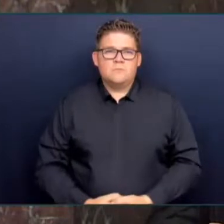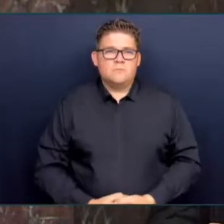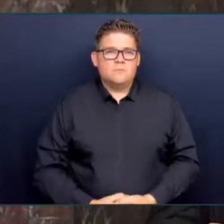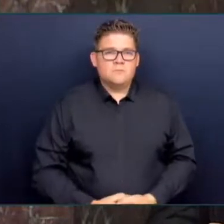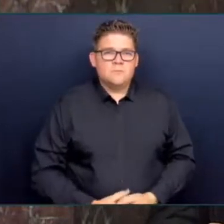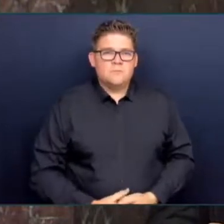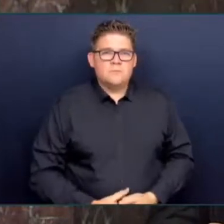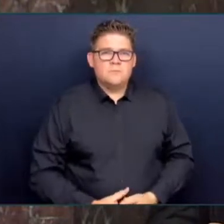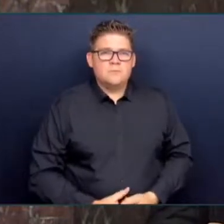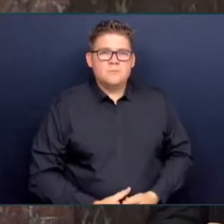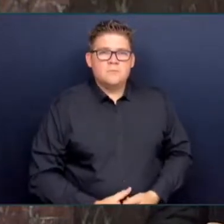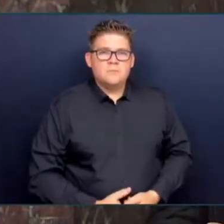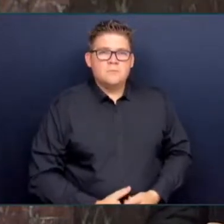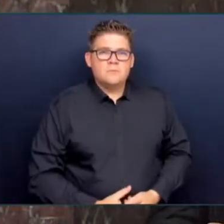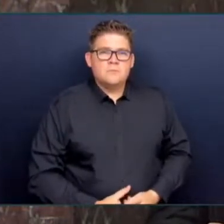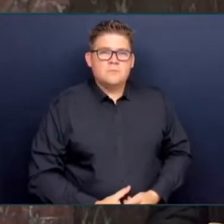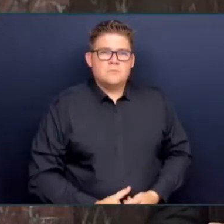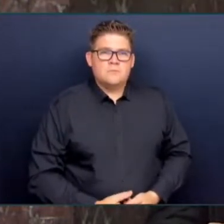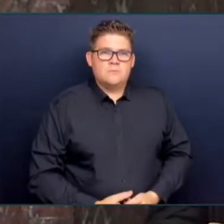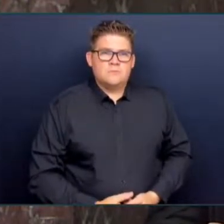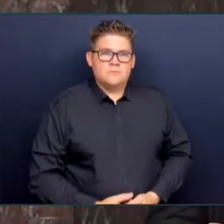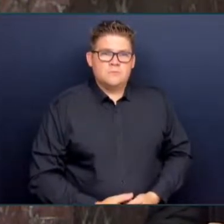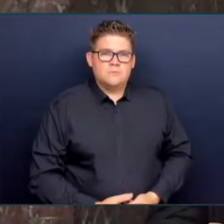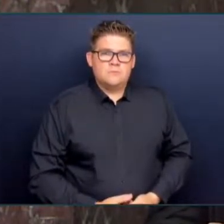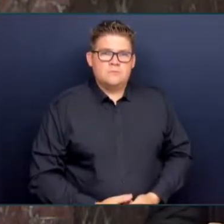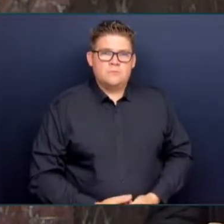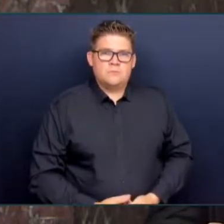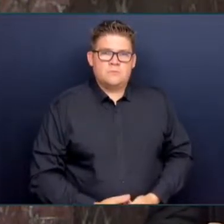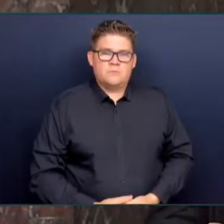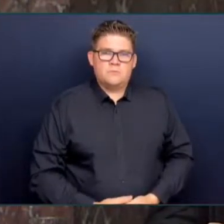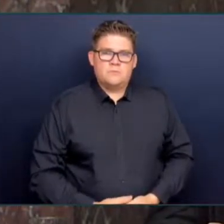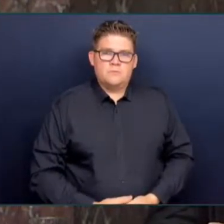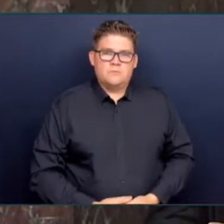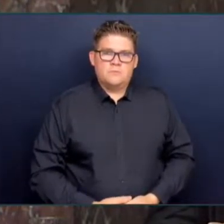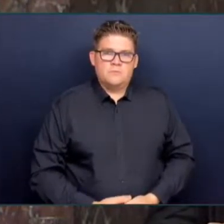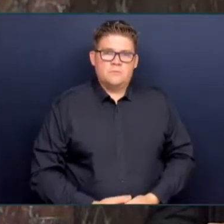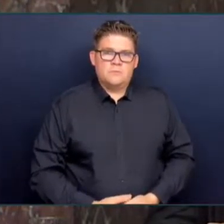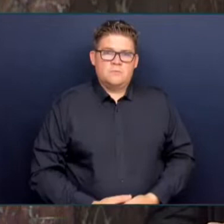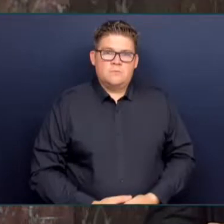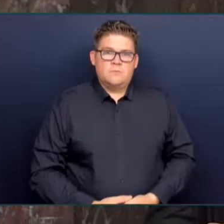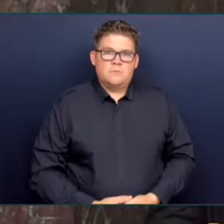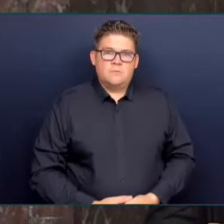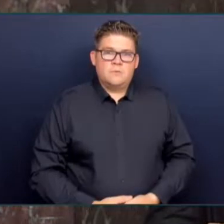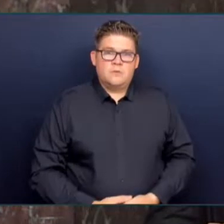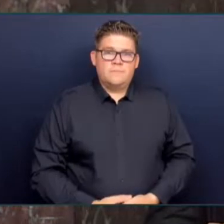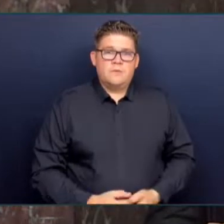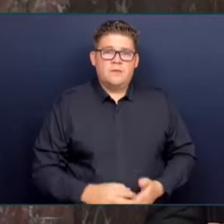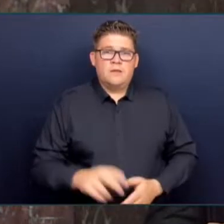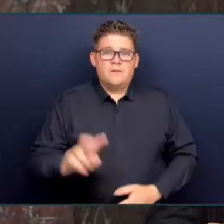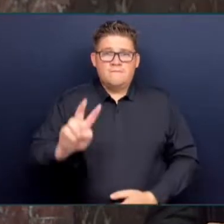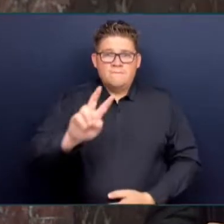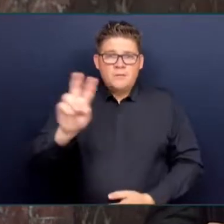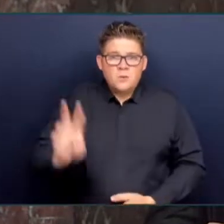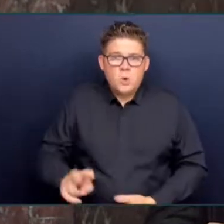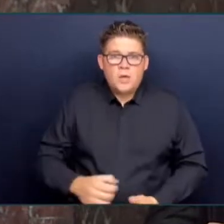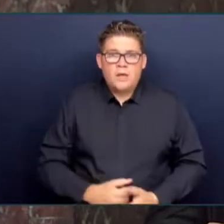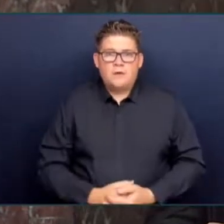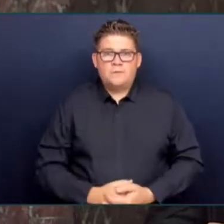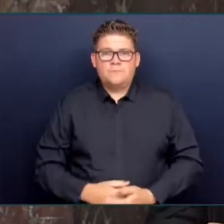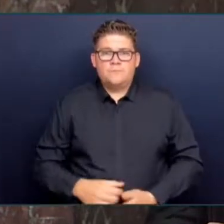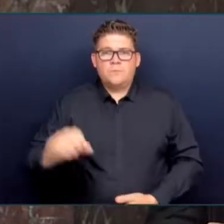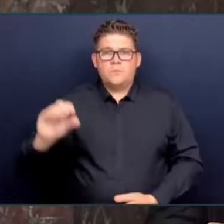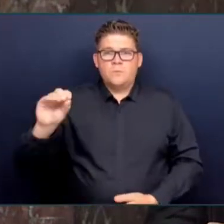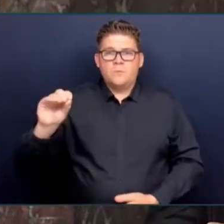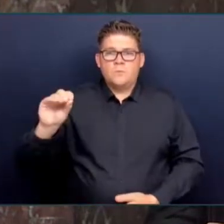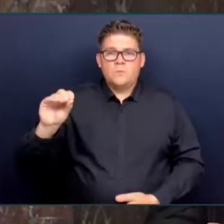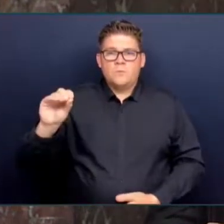Mr. Speaker, that means in an overheated market like Victoria and Oak Bay, students are not competing to the same extent